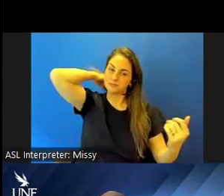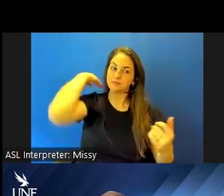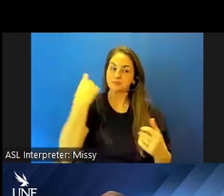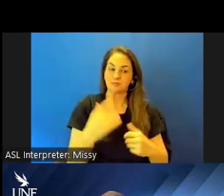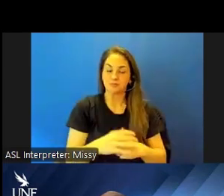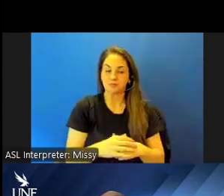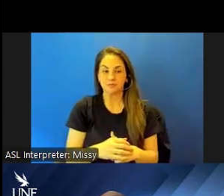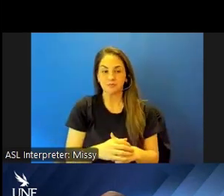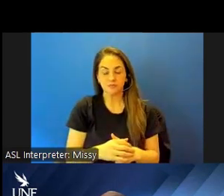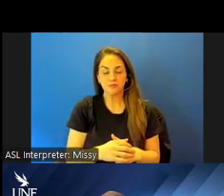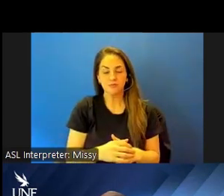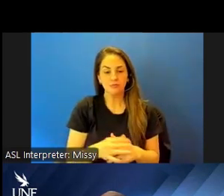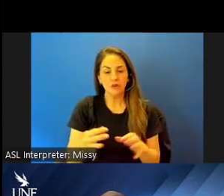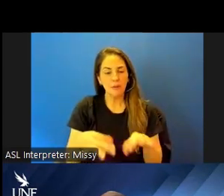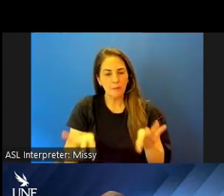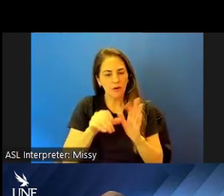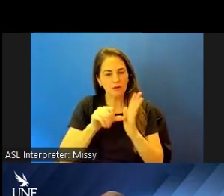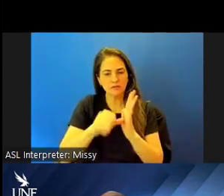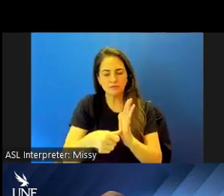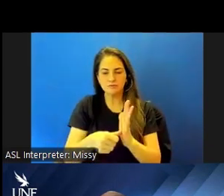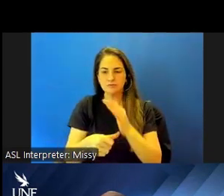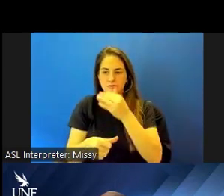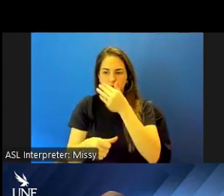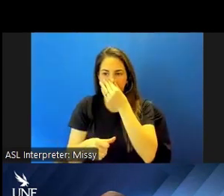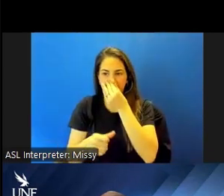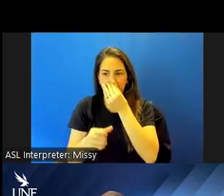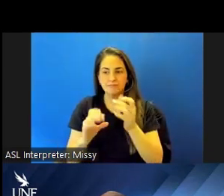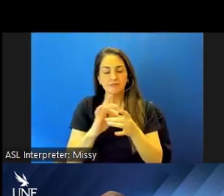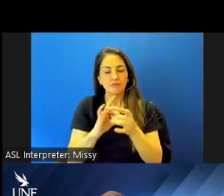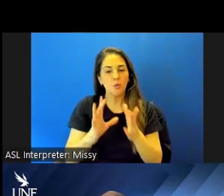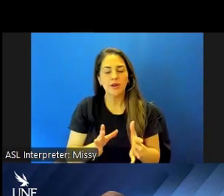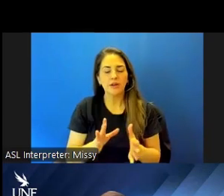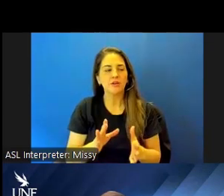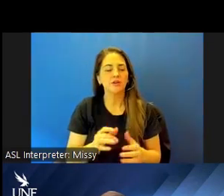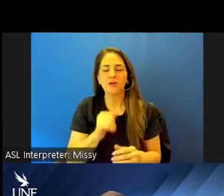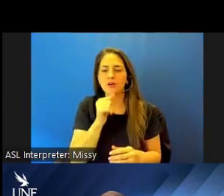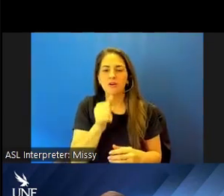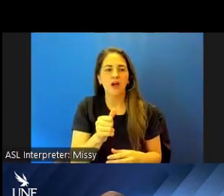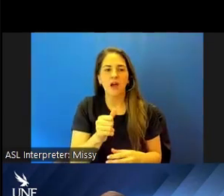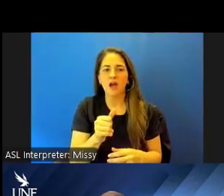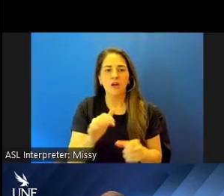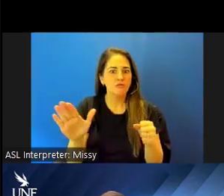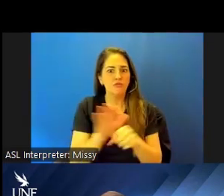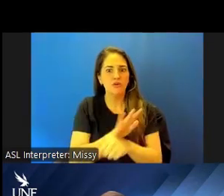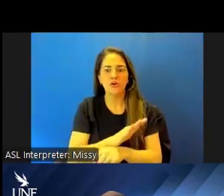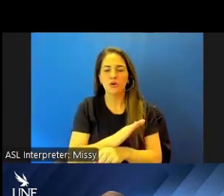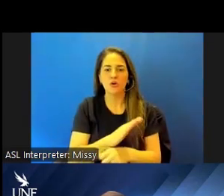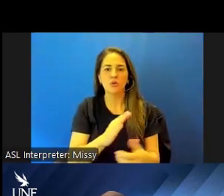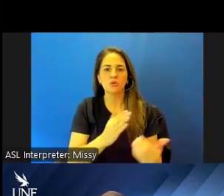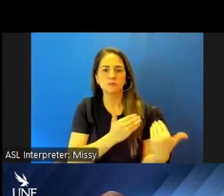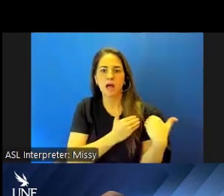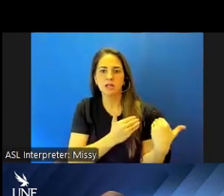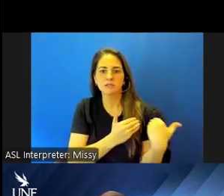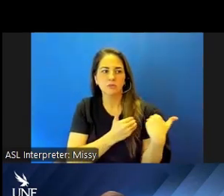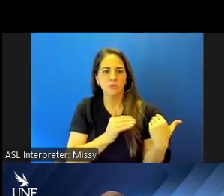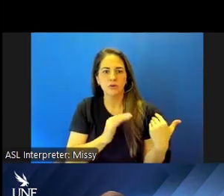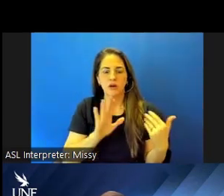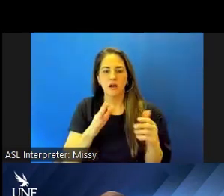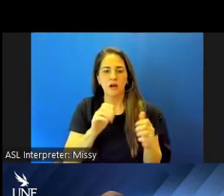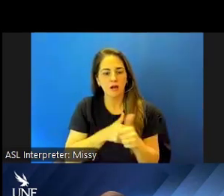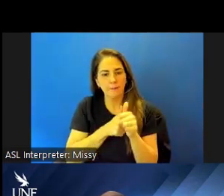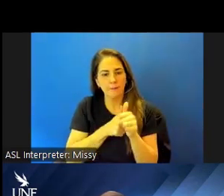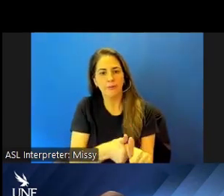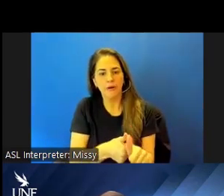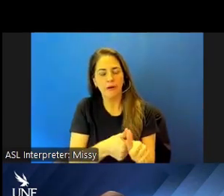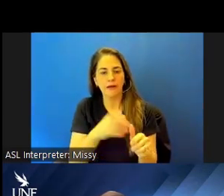it's really important for me to say, and that the coordinator is not solely entirely responsible for the college's, compliance